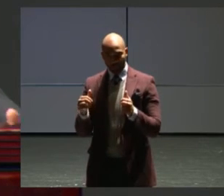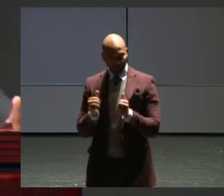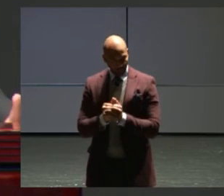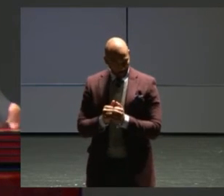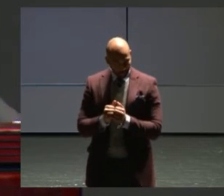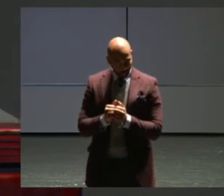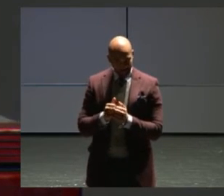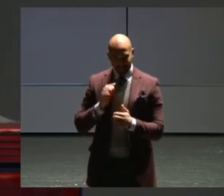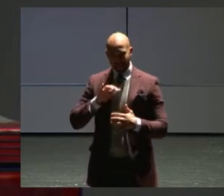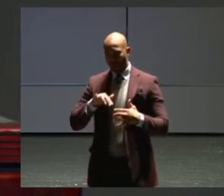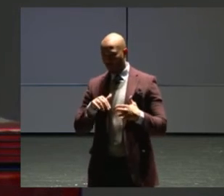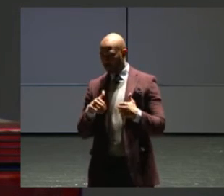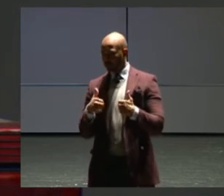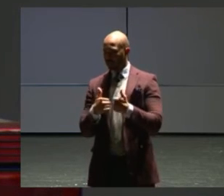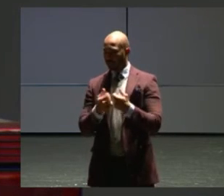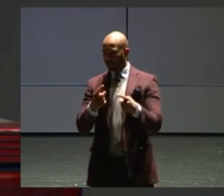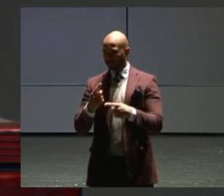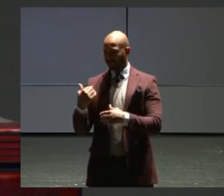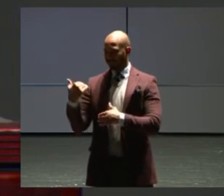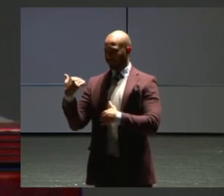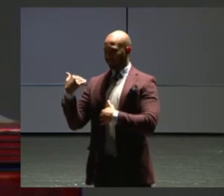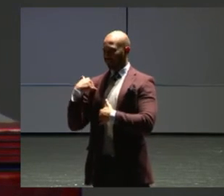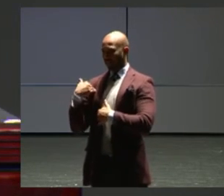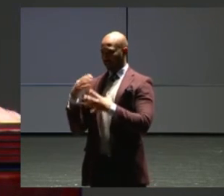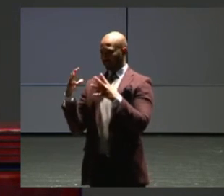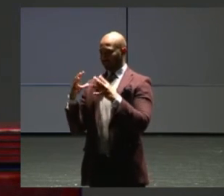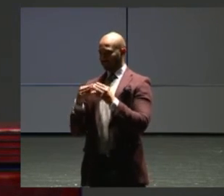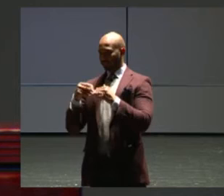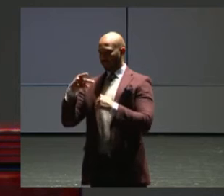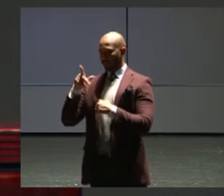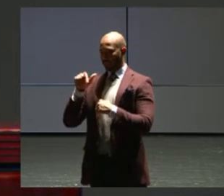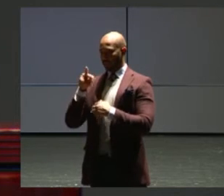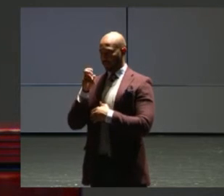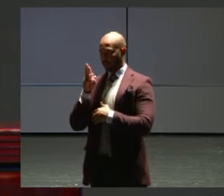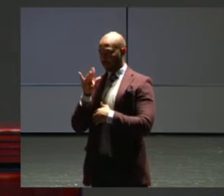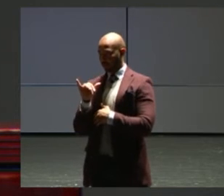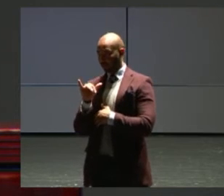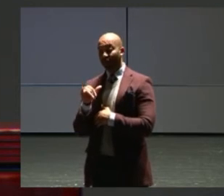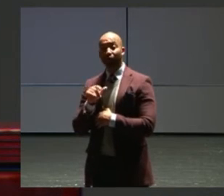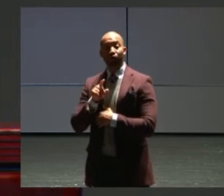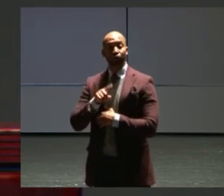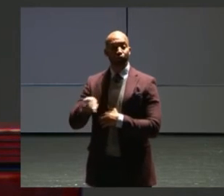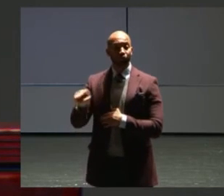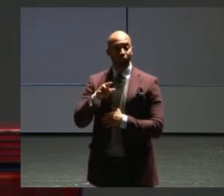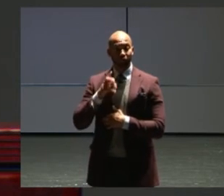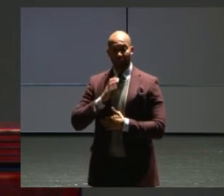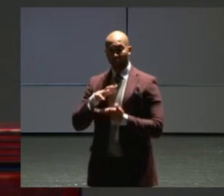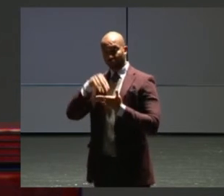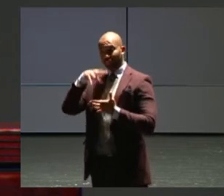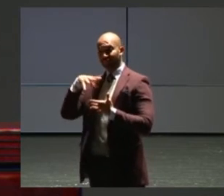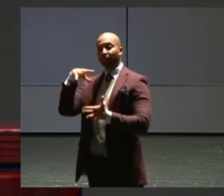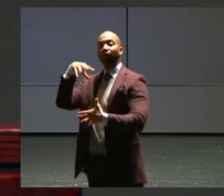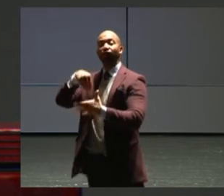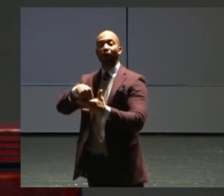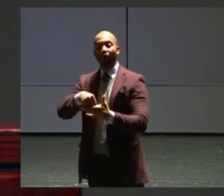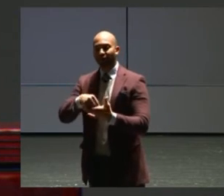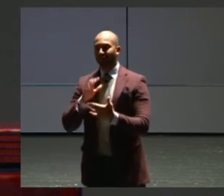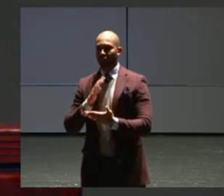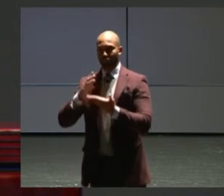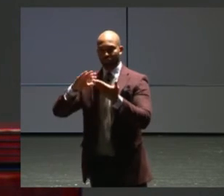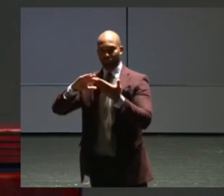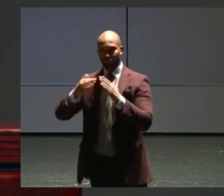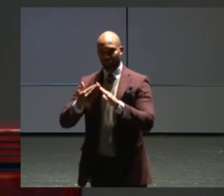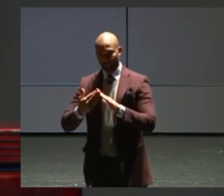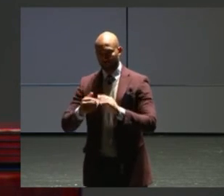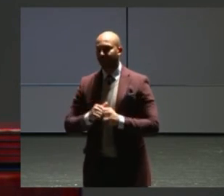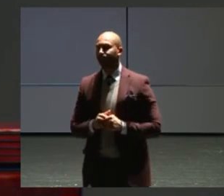our challenge that I gave in the last plenary to have you and our students involved in the community in recognized